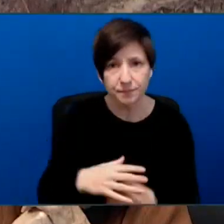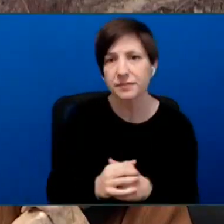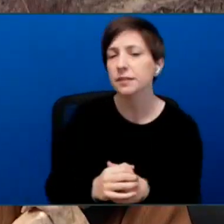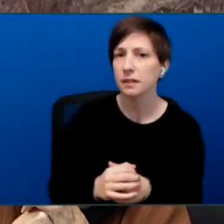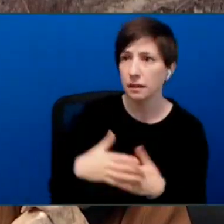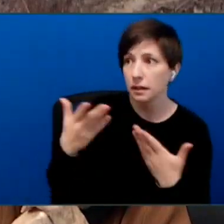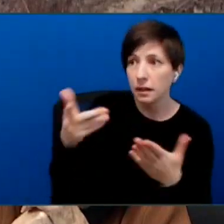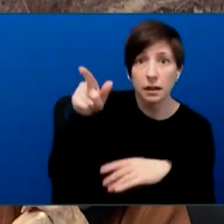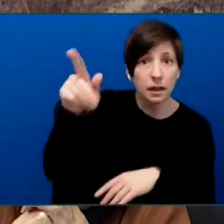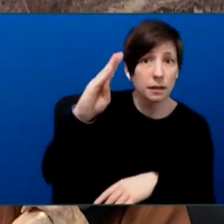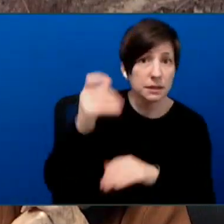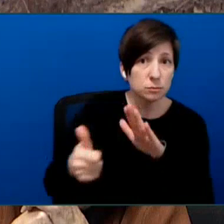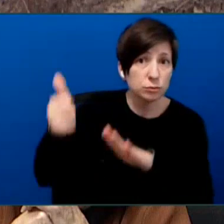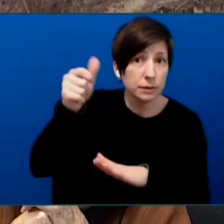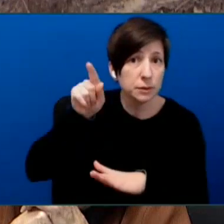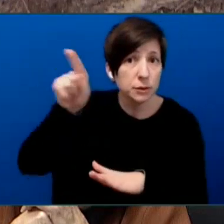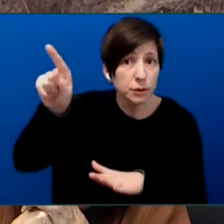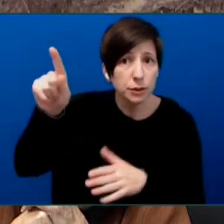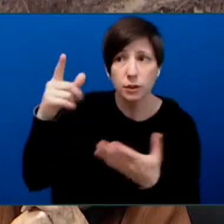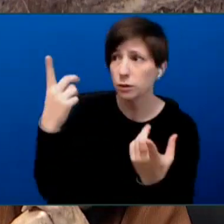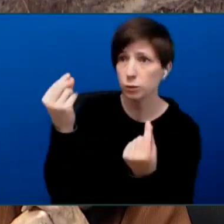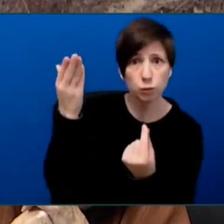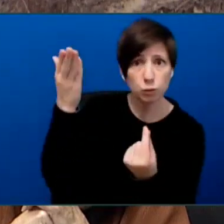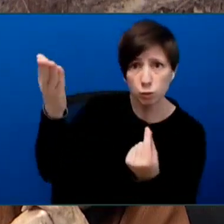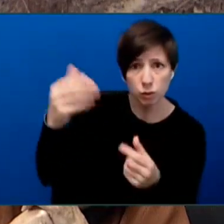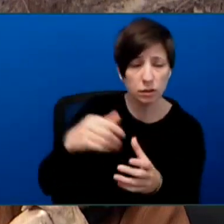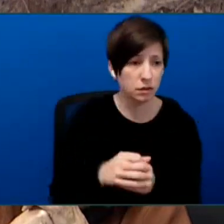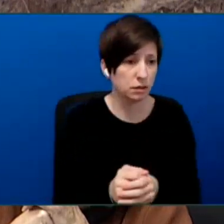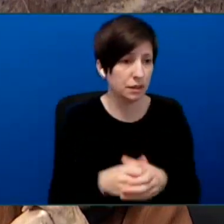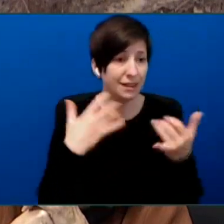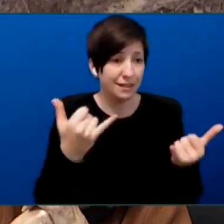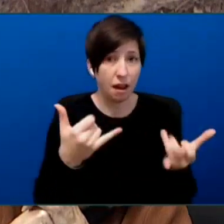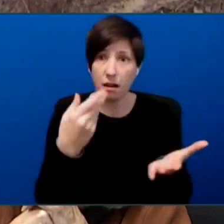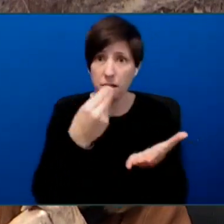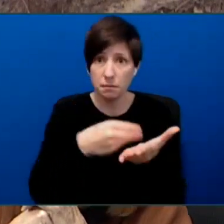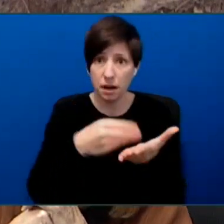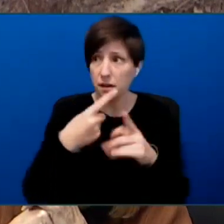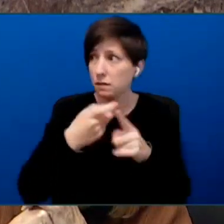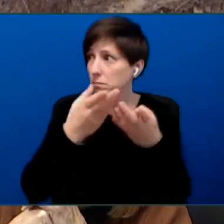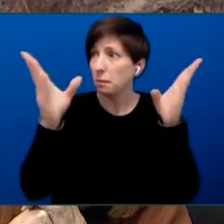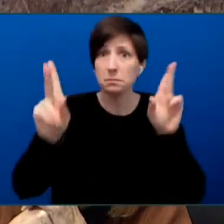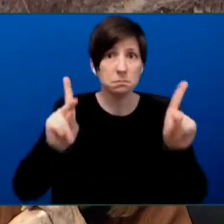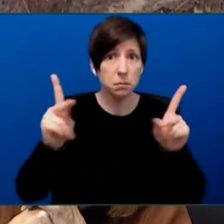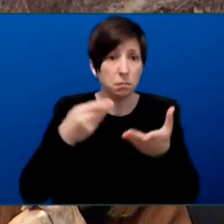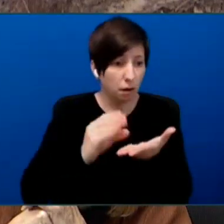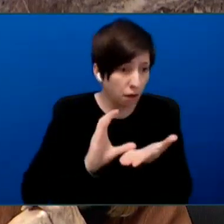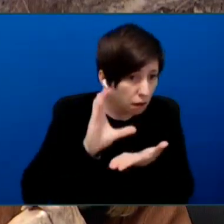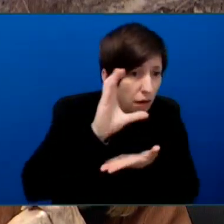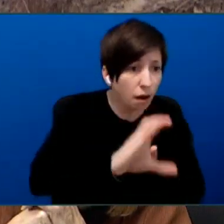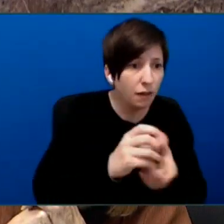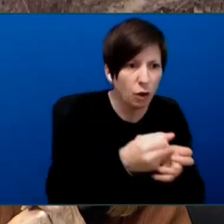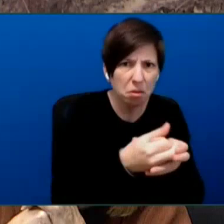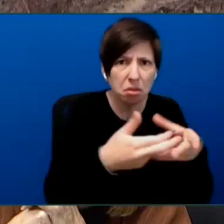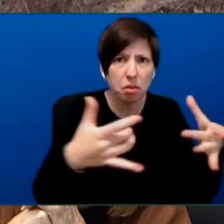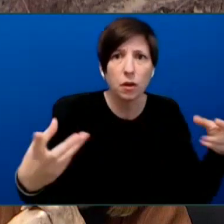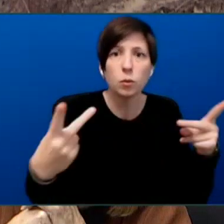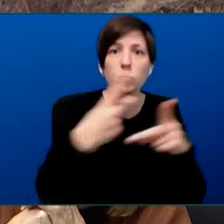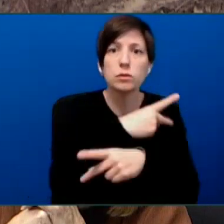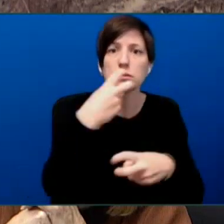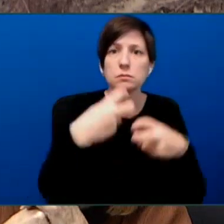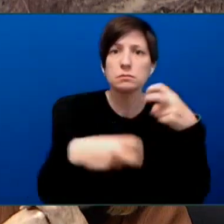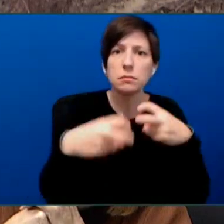a taxpayer-funded drug crisis has exploded. Urgent warnings from doctors over the past 18